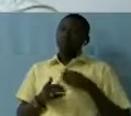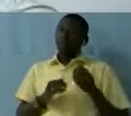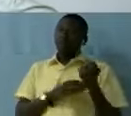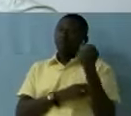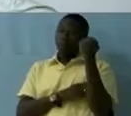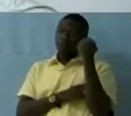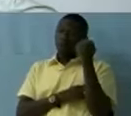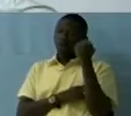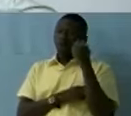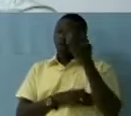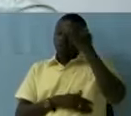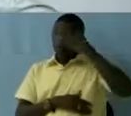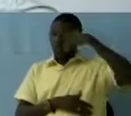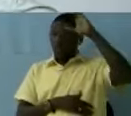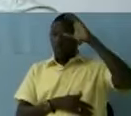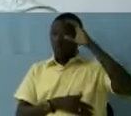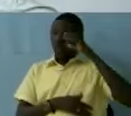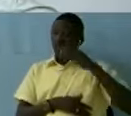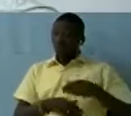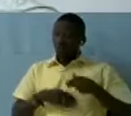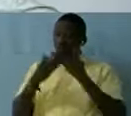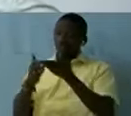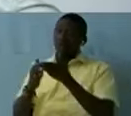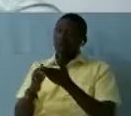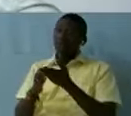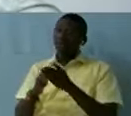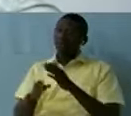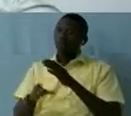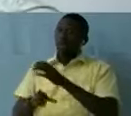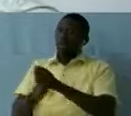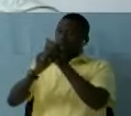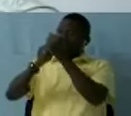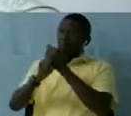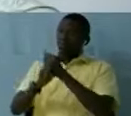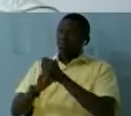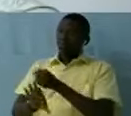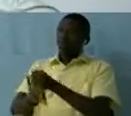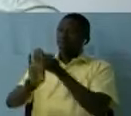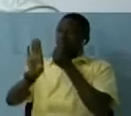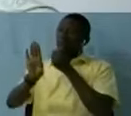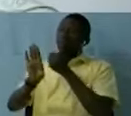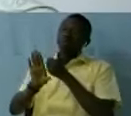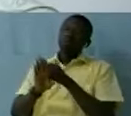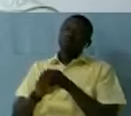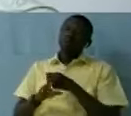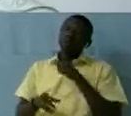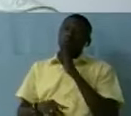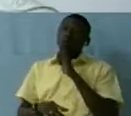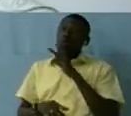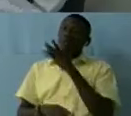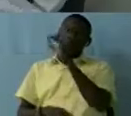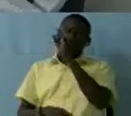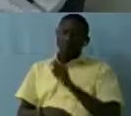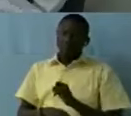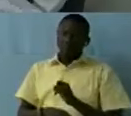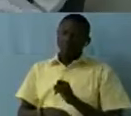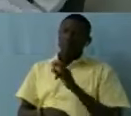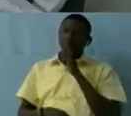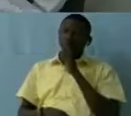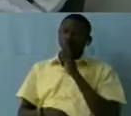use immunity to any individual who's been obliged to incriminate him or herself.